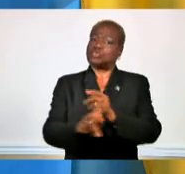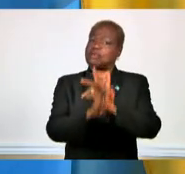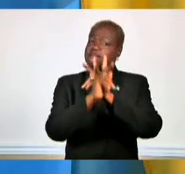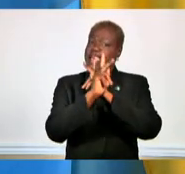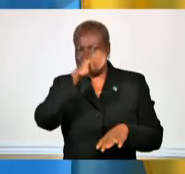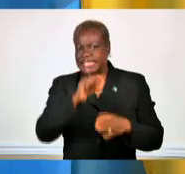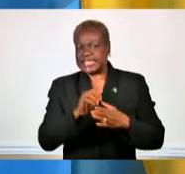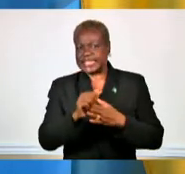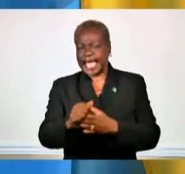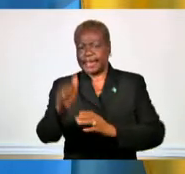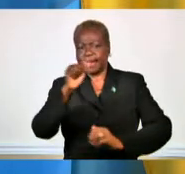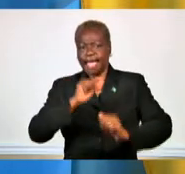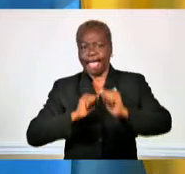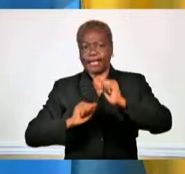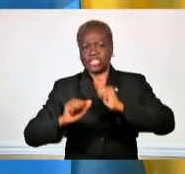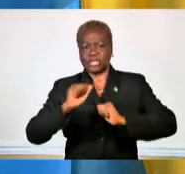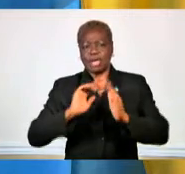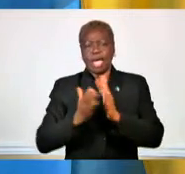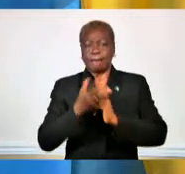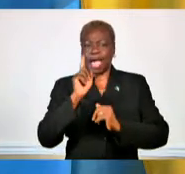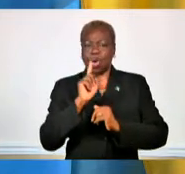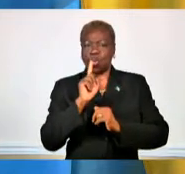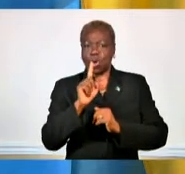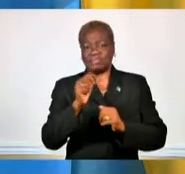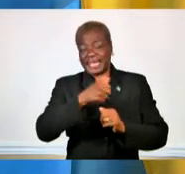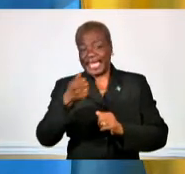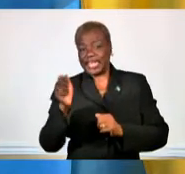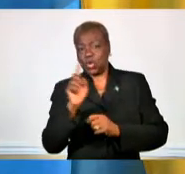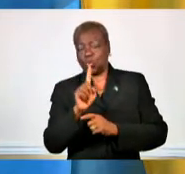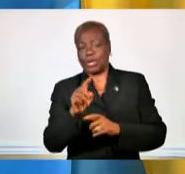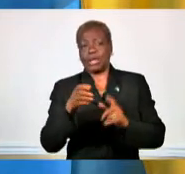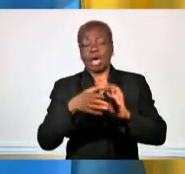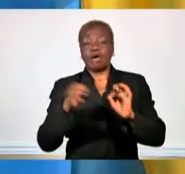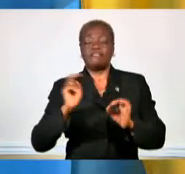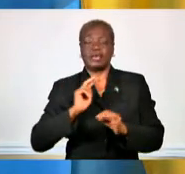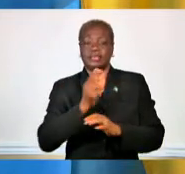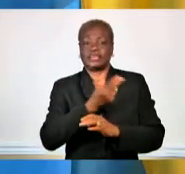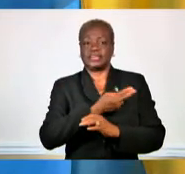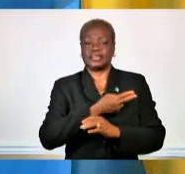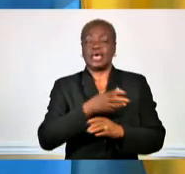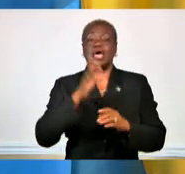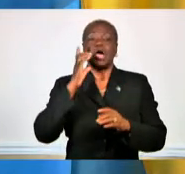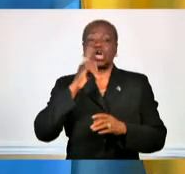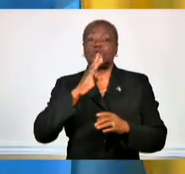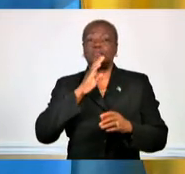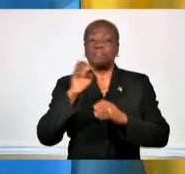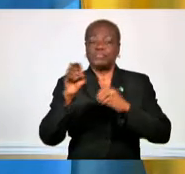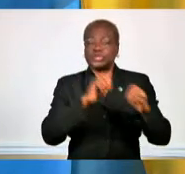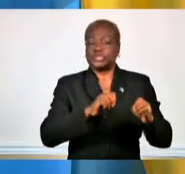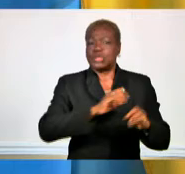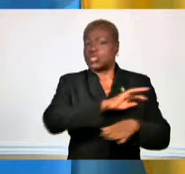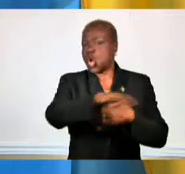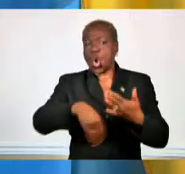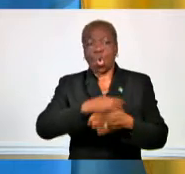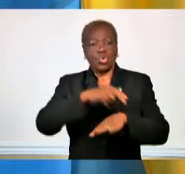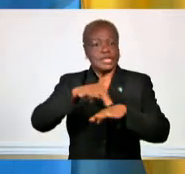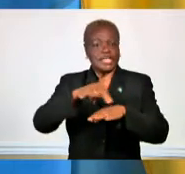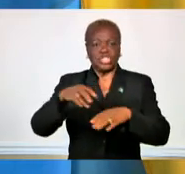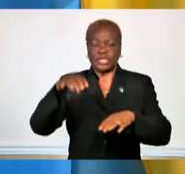the spread of by anyone of us could put the whole nation at risk.